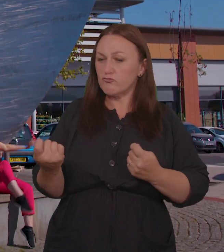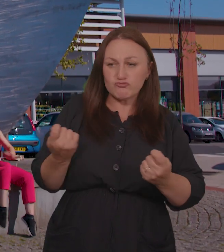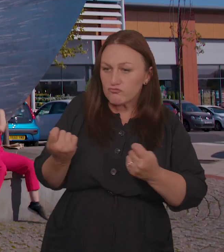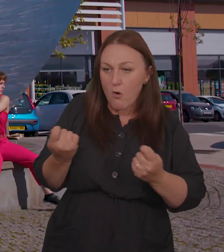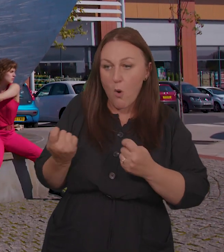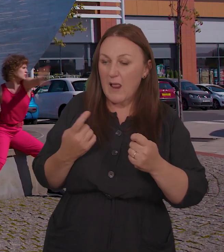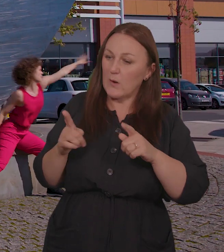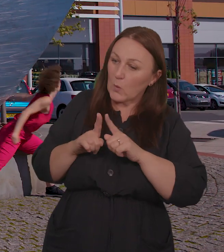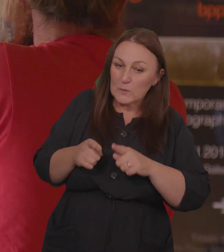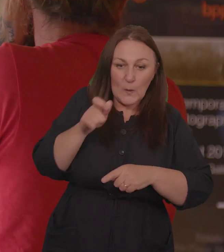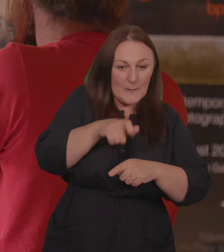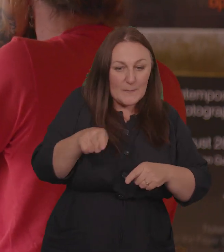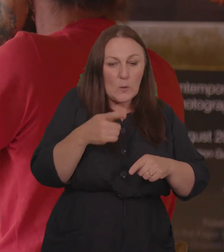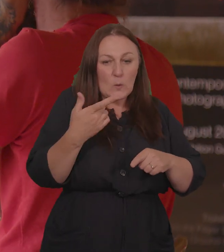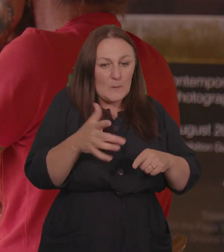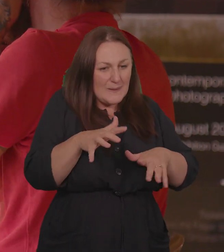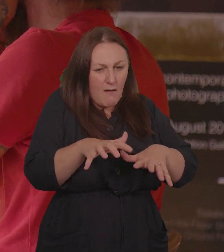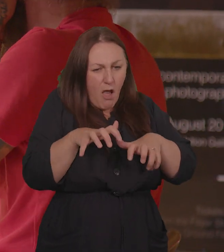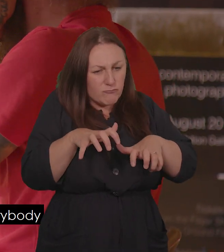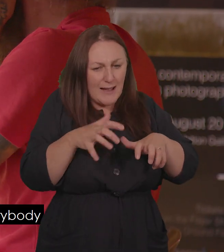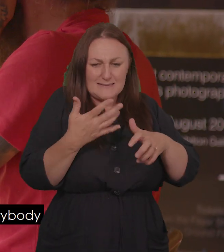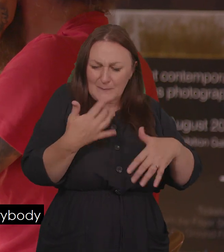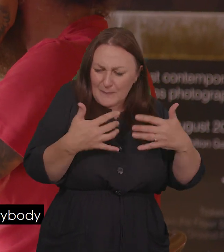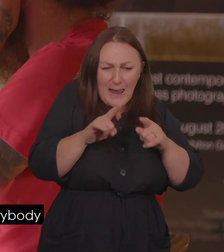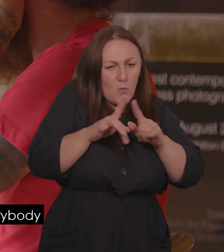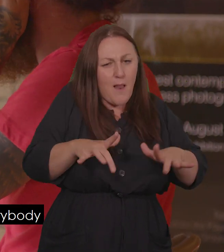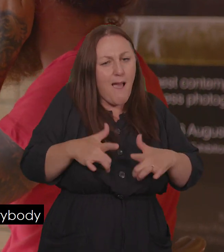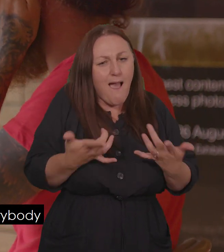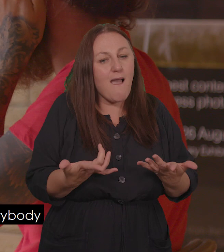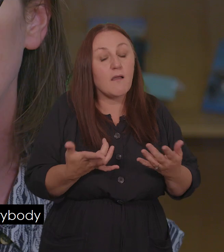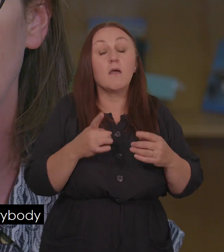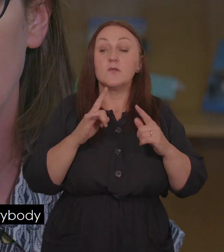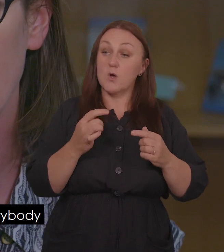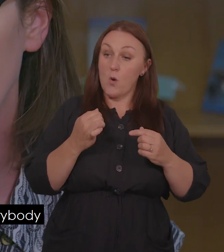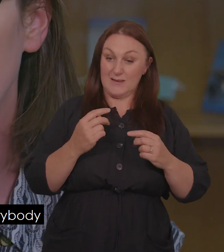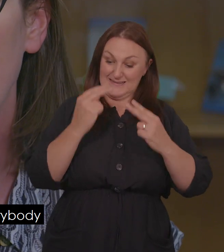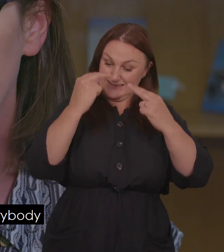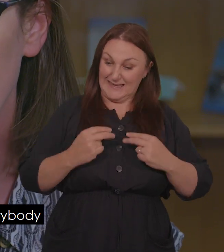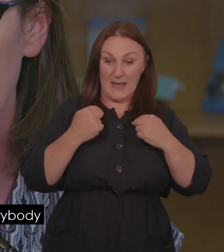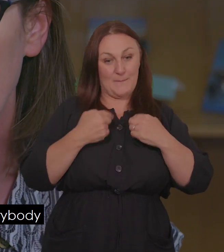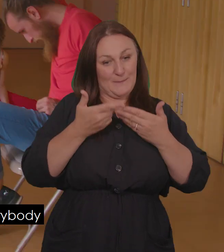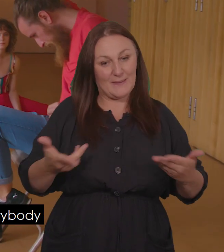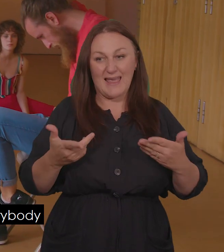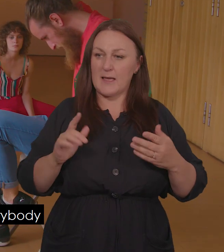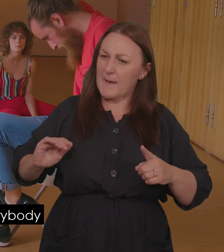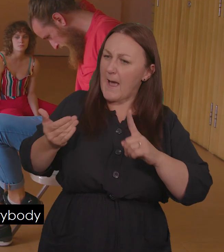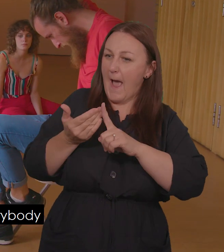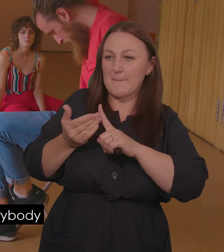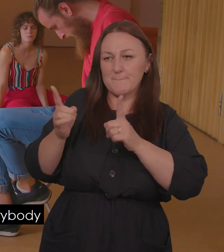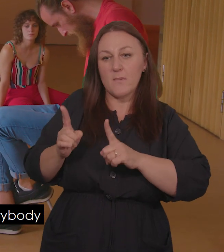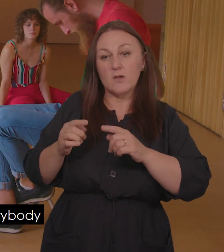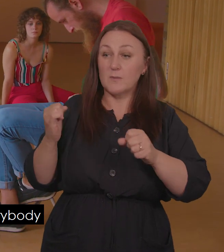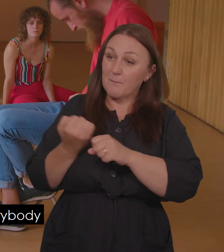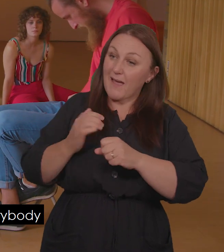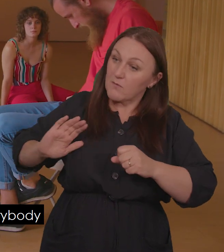with arthritis and how that feels like. The whole point of Seeing Me was to make it accessible for everybody, and